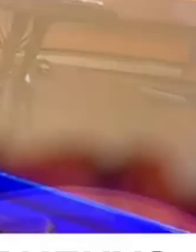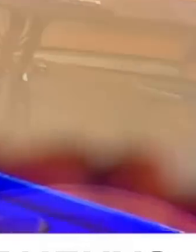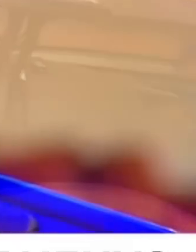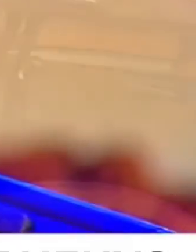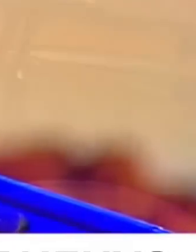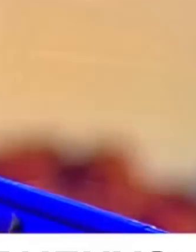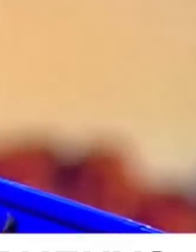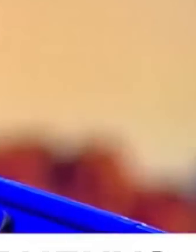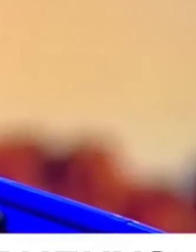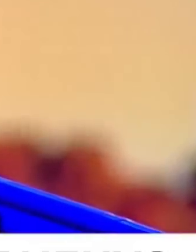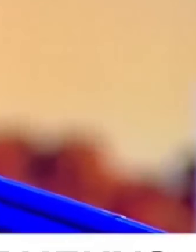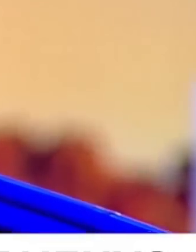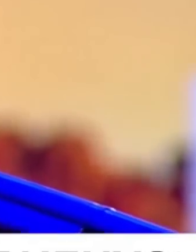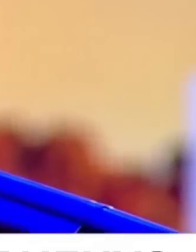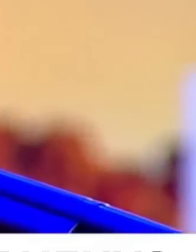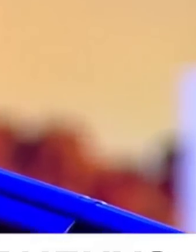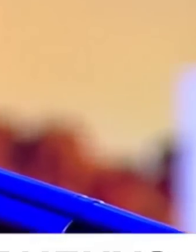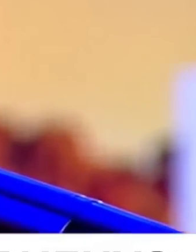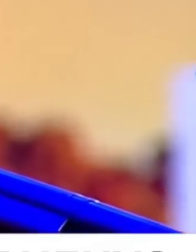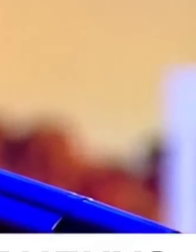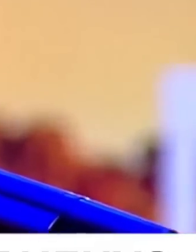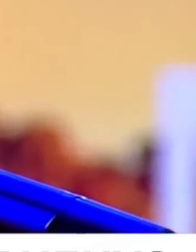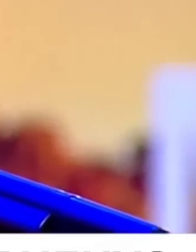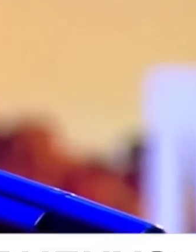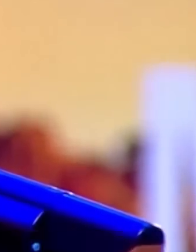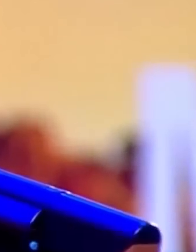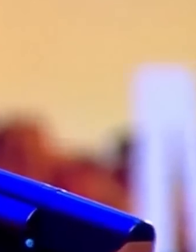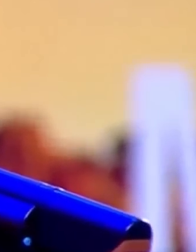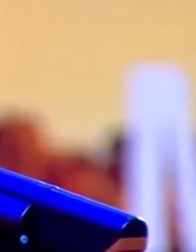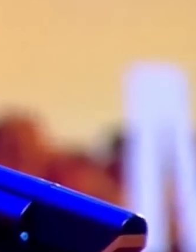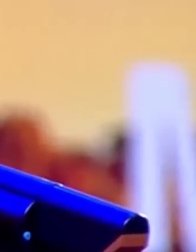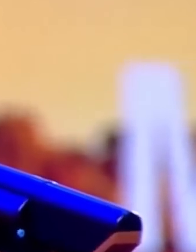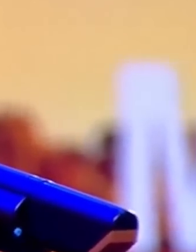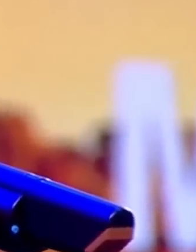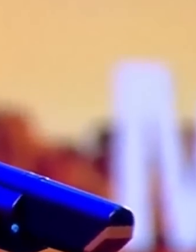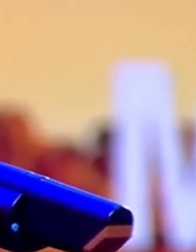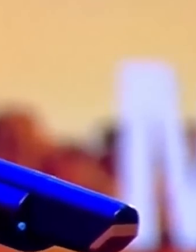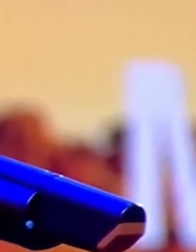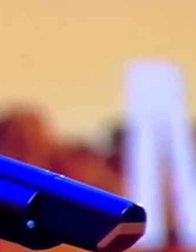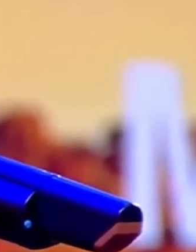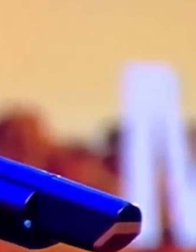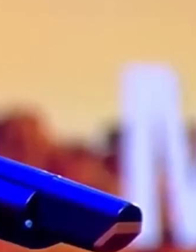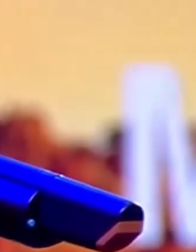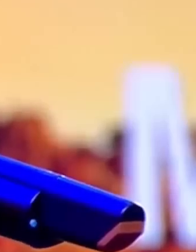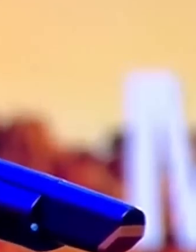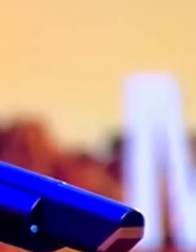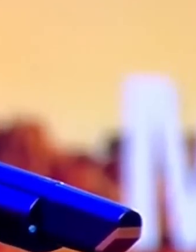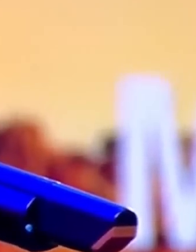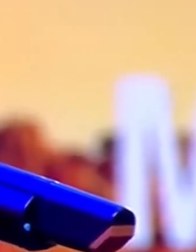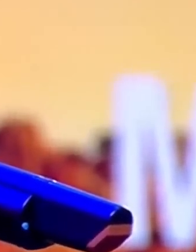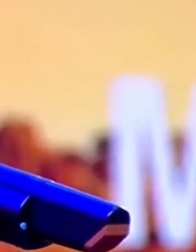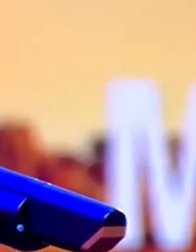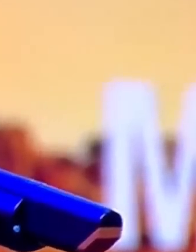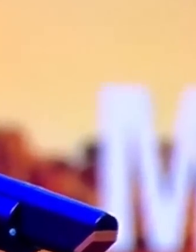gešo gopola tšatšing lela o khuntane o hlwephenya o hlwephentše o hloname